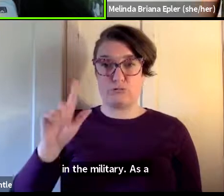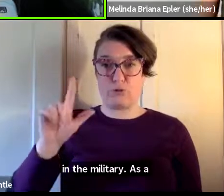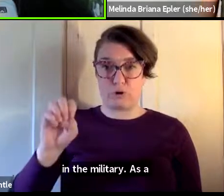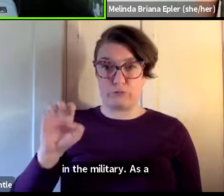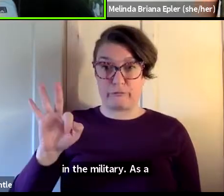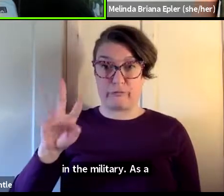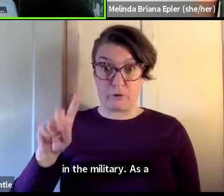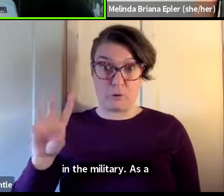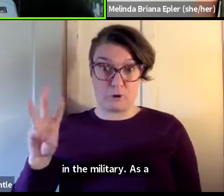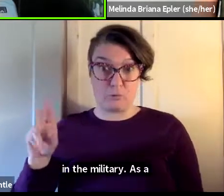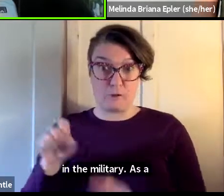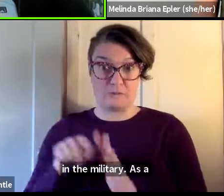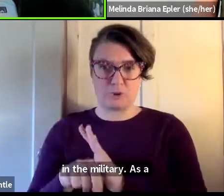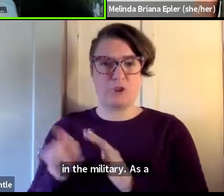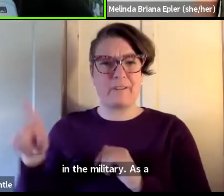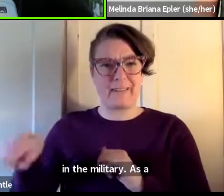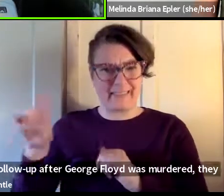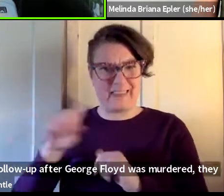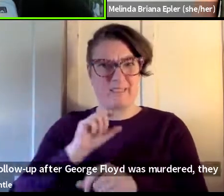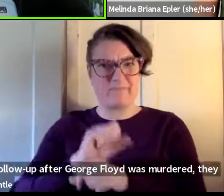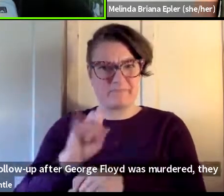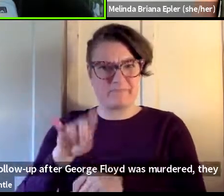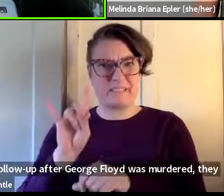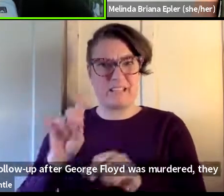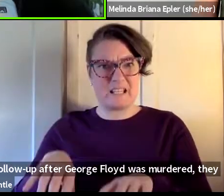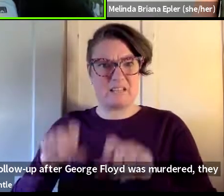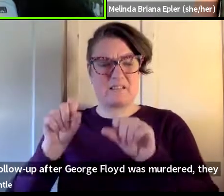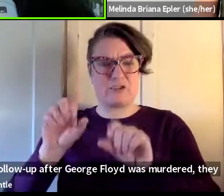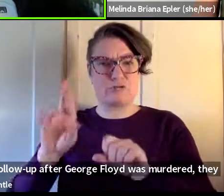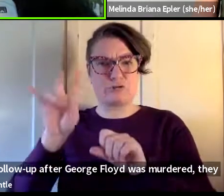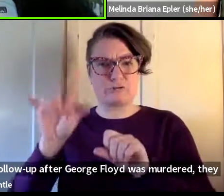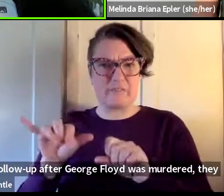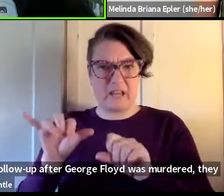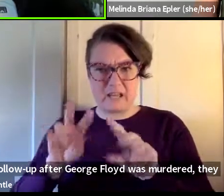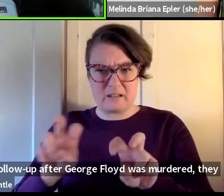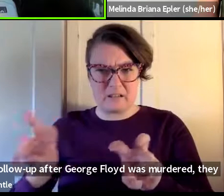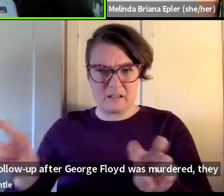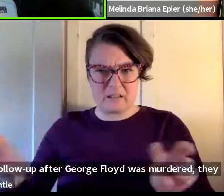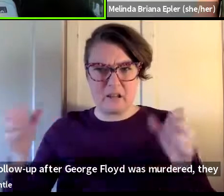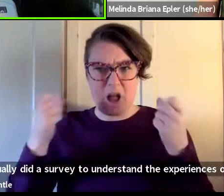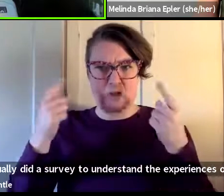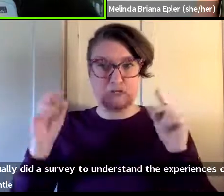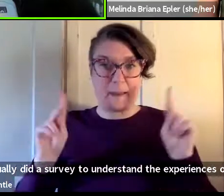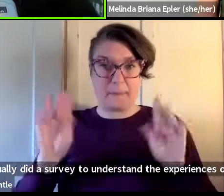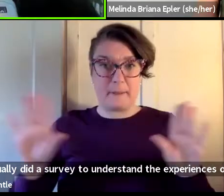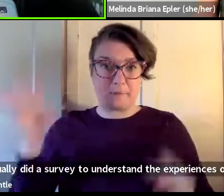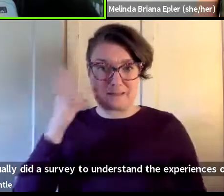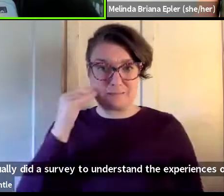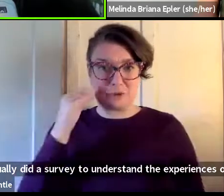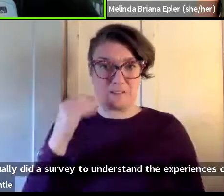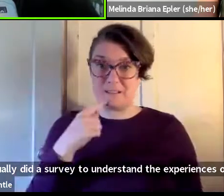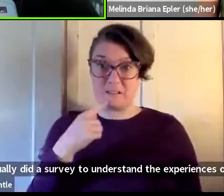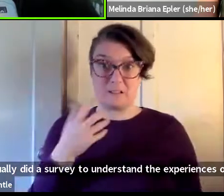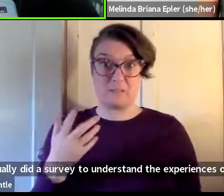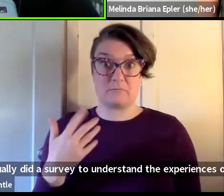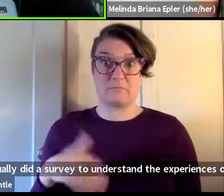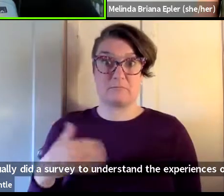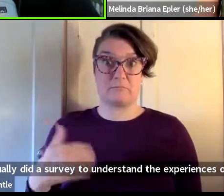actually did a survey to understand the experiences of folks. And folks said they just had no